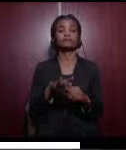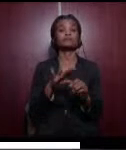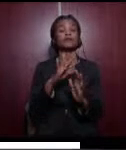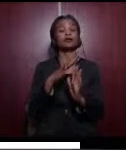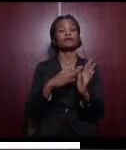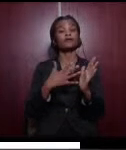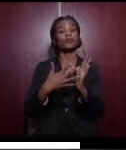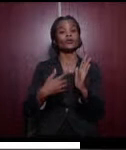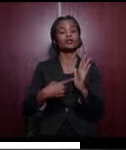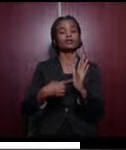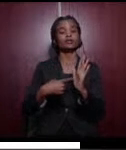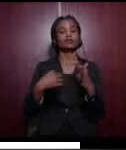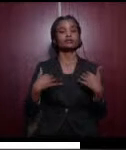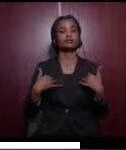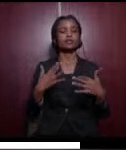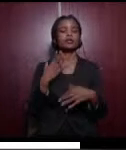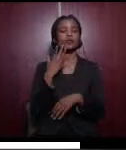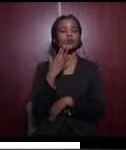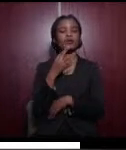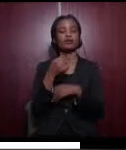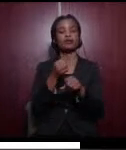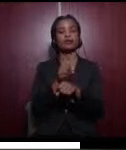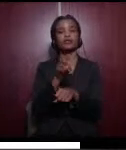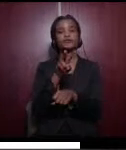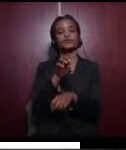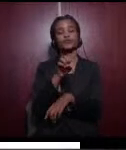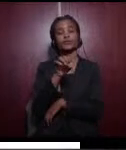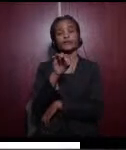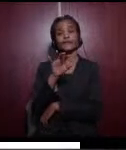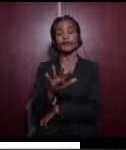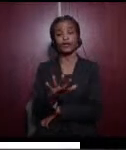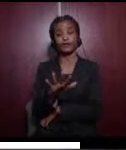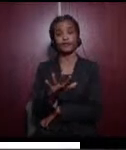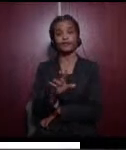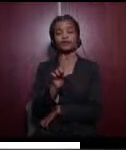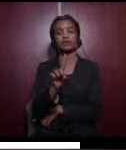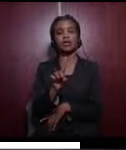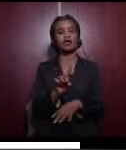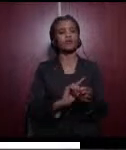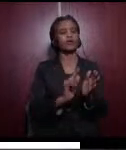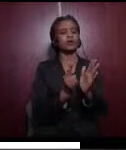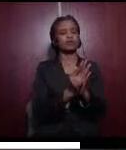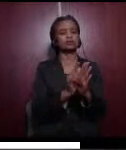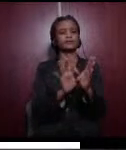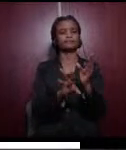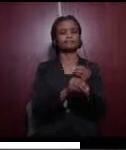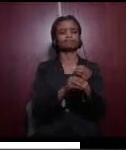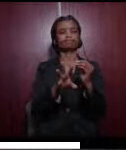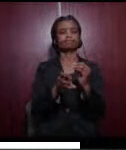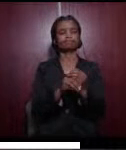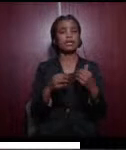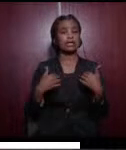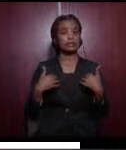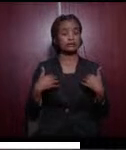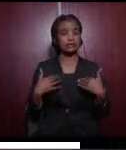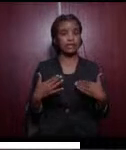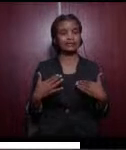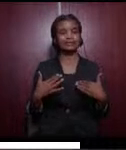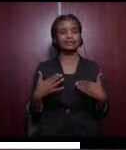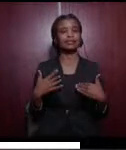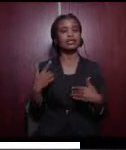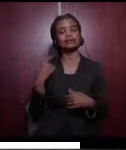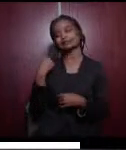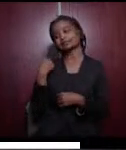also introduced in 2005, and then with all these pieces of legislation having been introduced recently, they